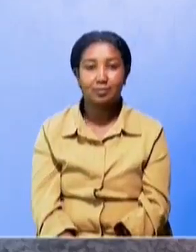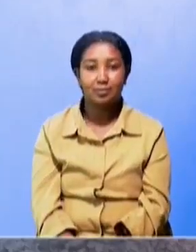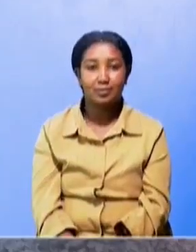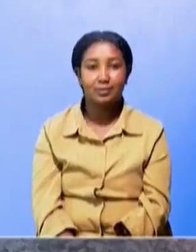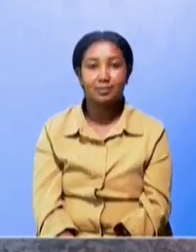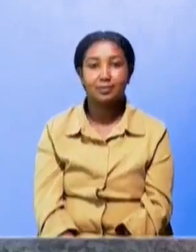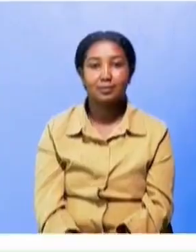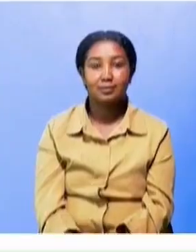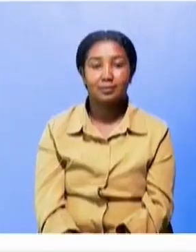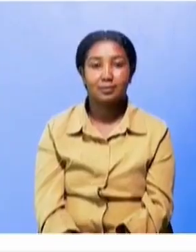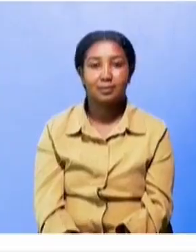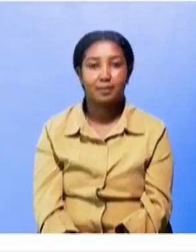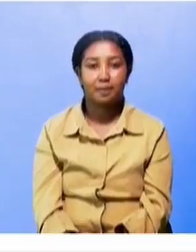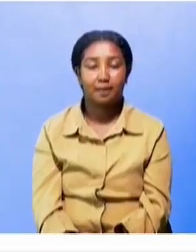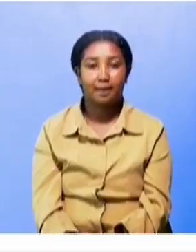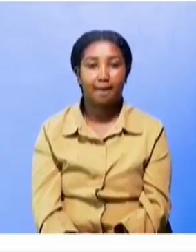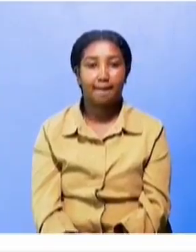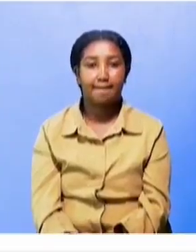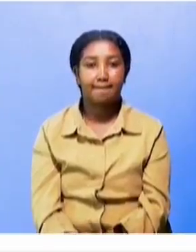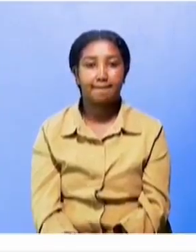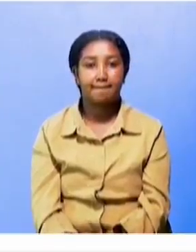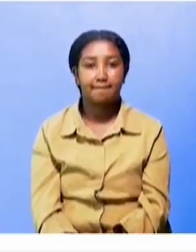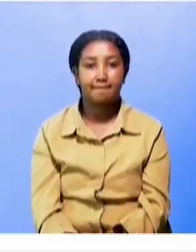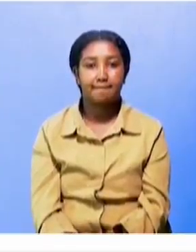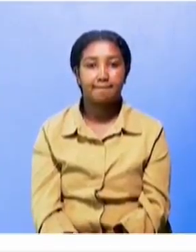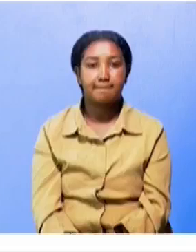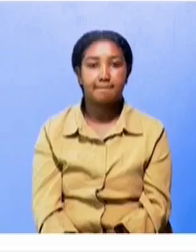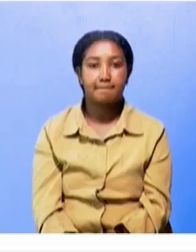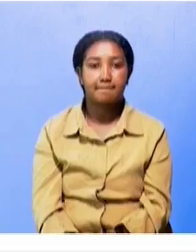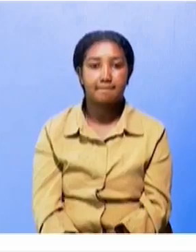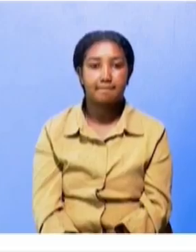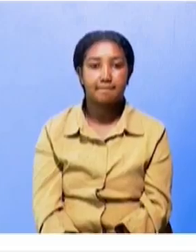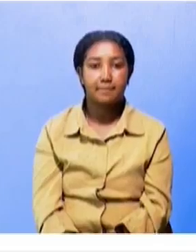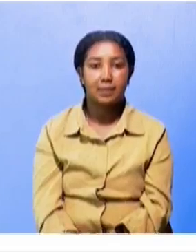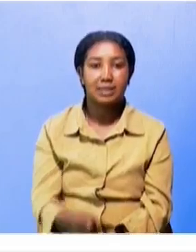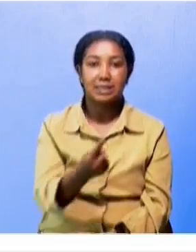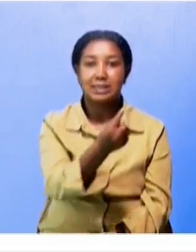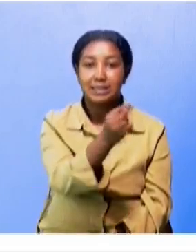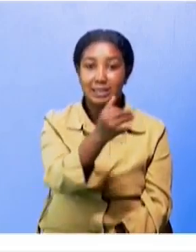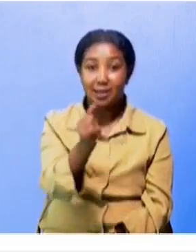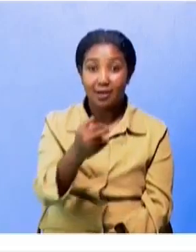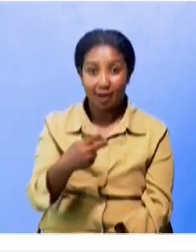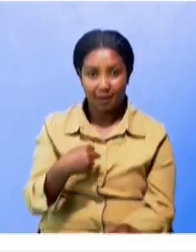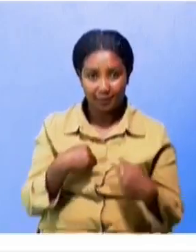go. Yeah? They have, you